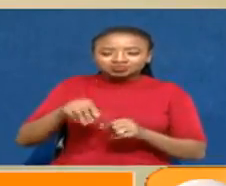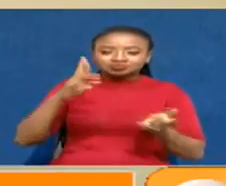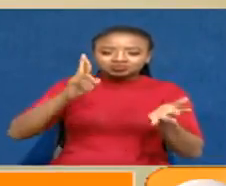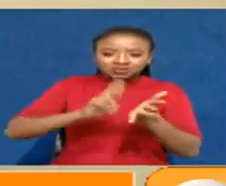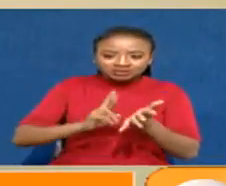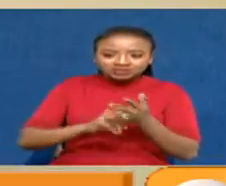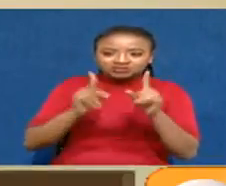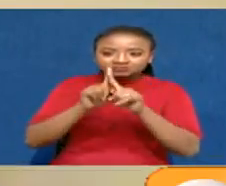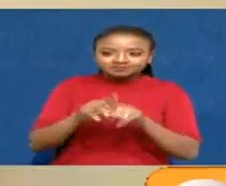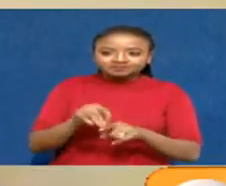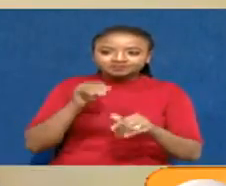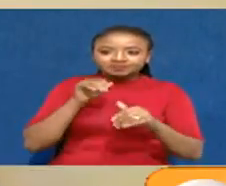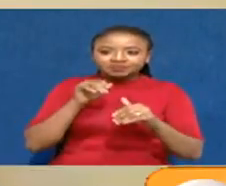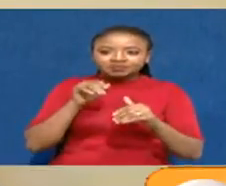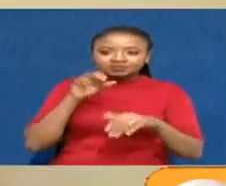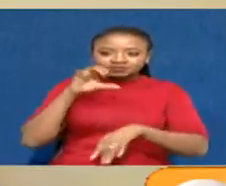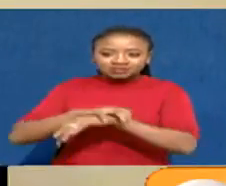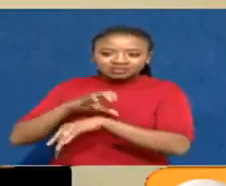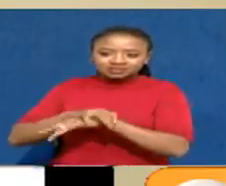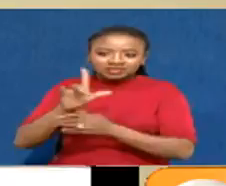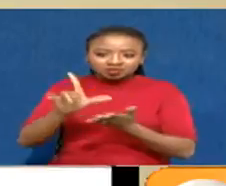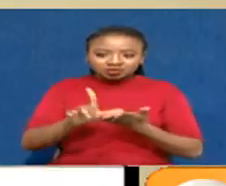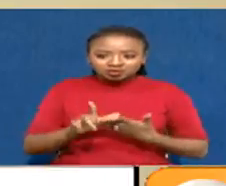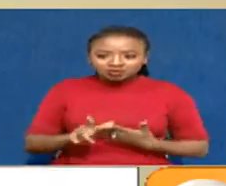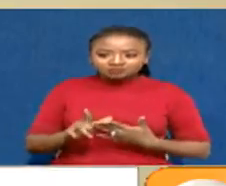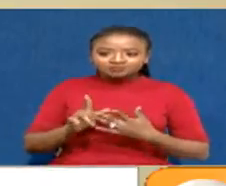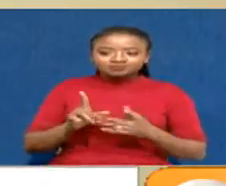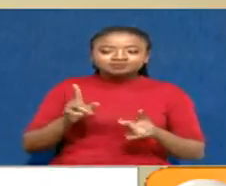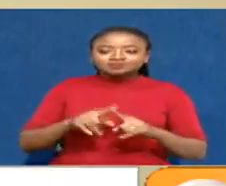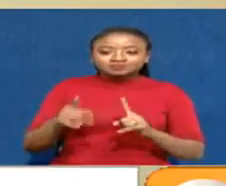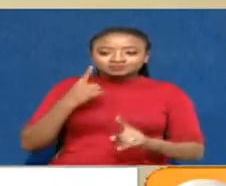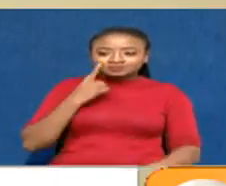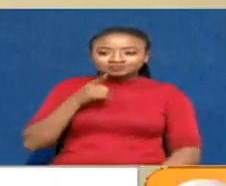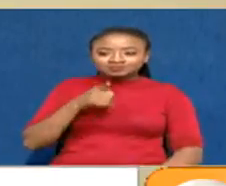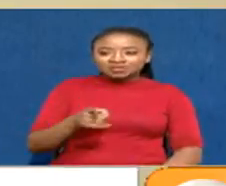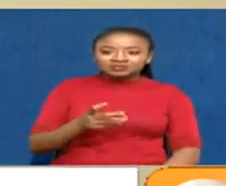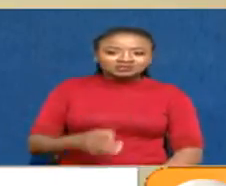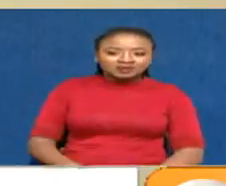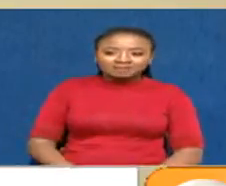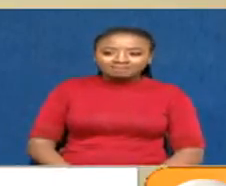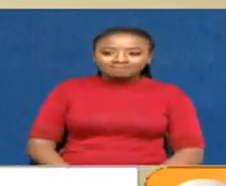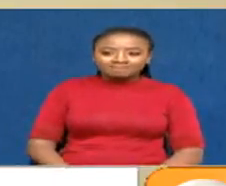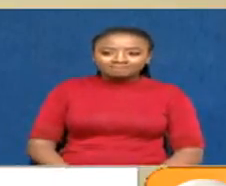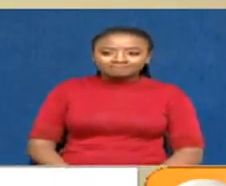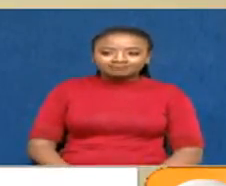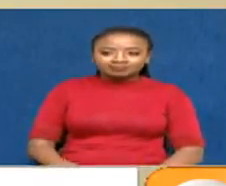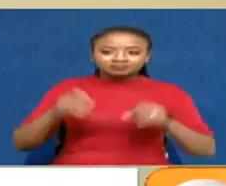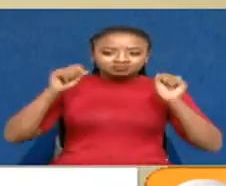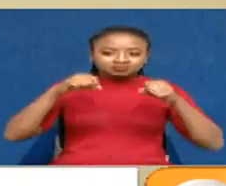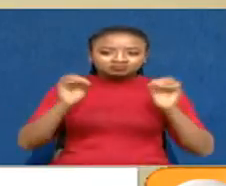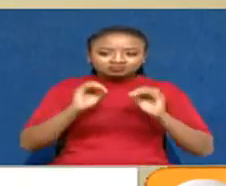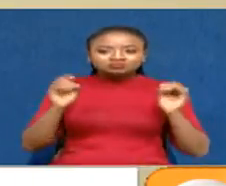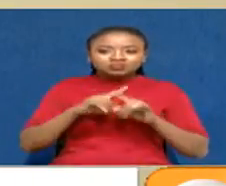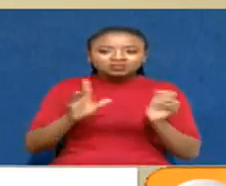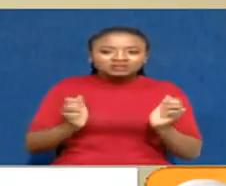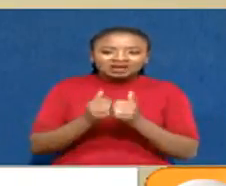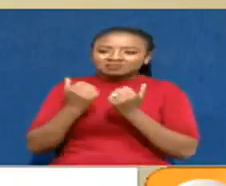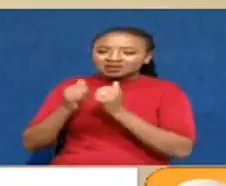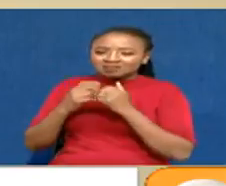register and receive a loan. Although, as I said, this is highly improbable and only happens in very, very rare